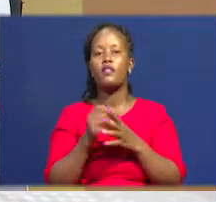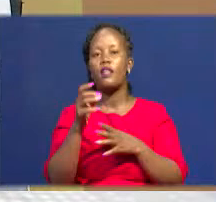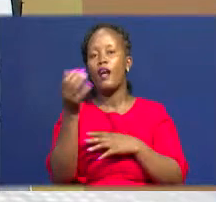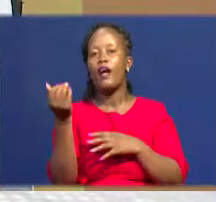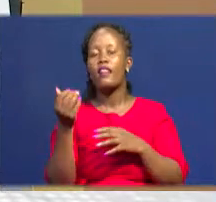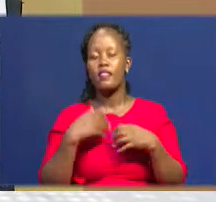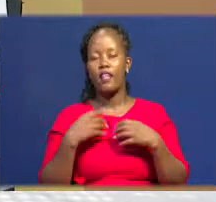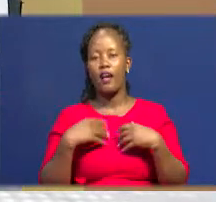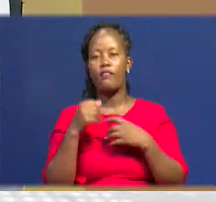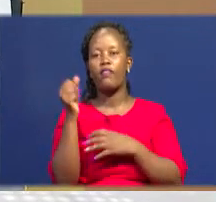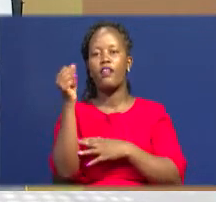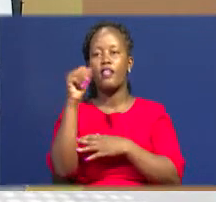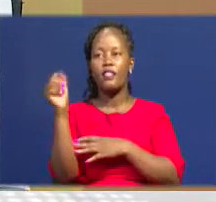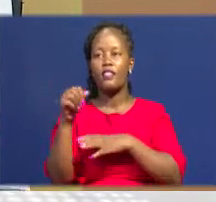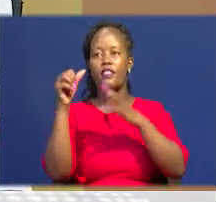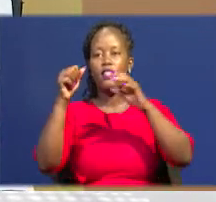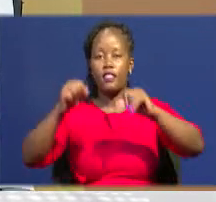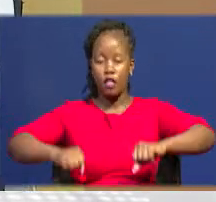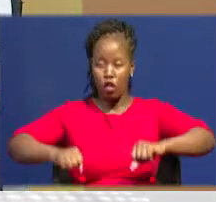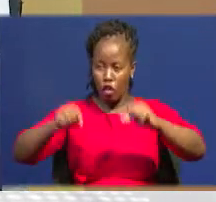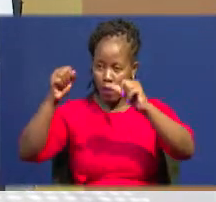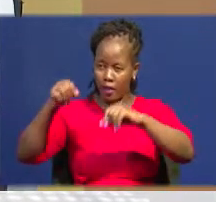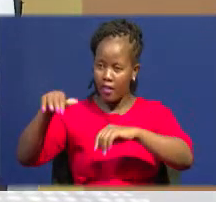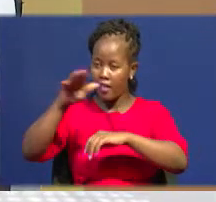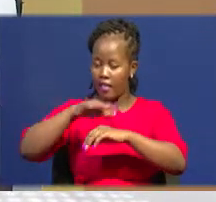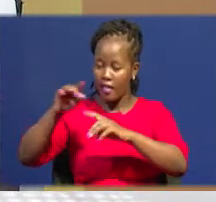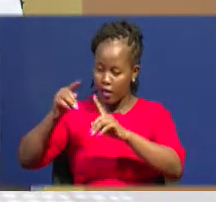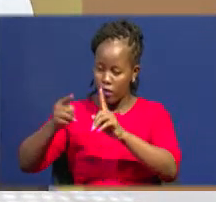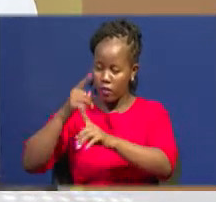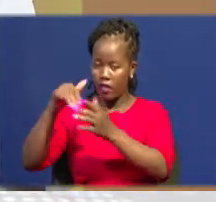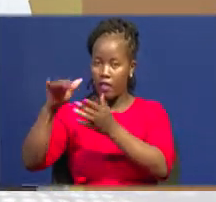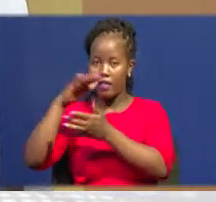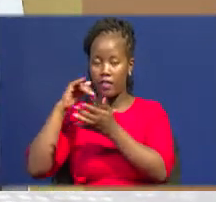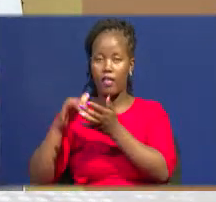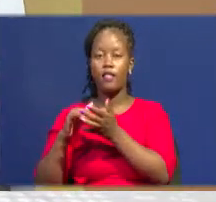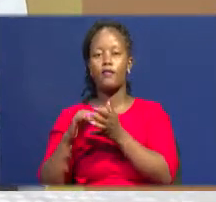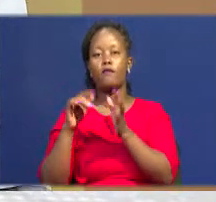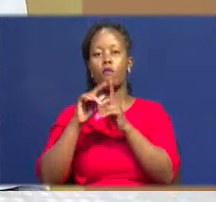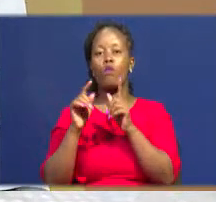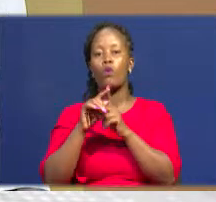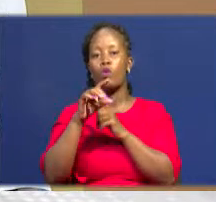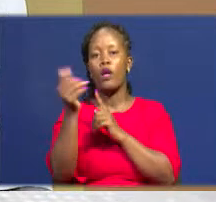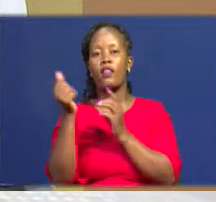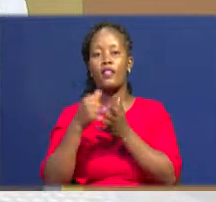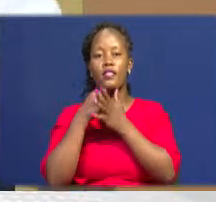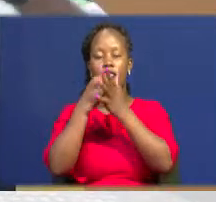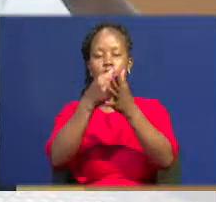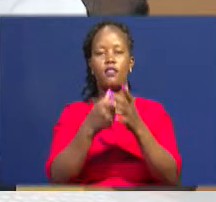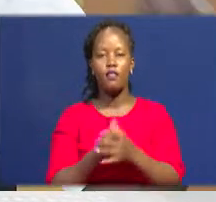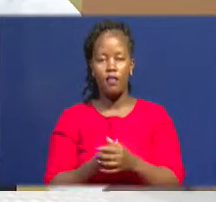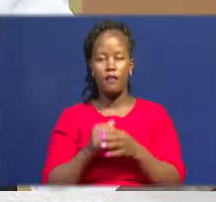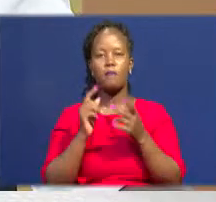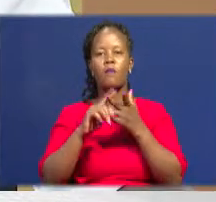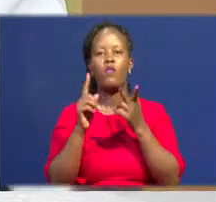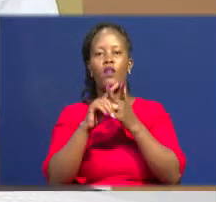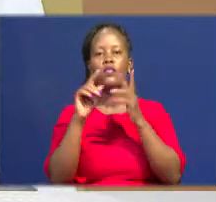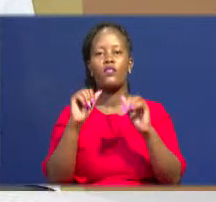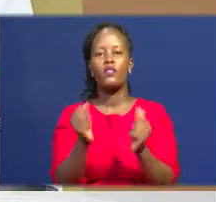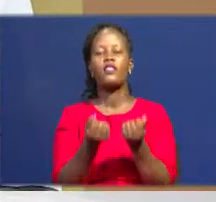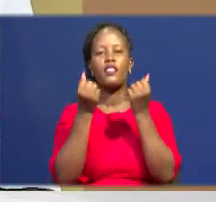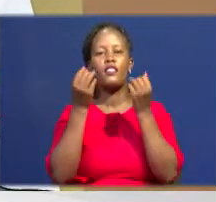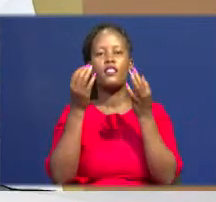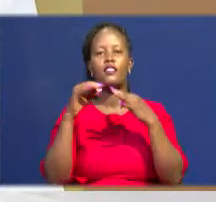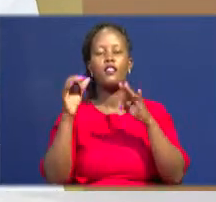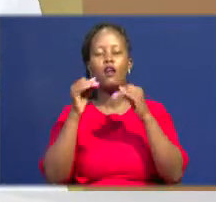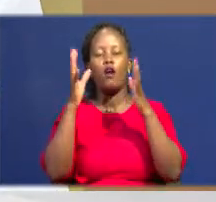stage commander mm-hmm. who stays at the start of the stage, assistant who assists him, there's a safety officer, starts, and